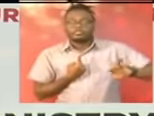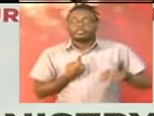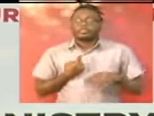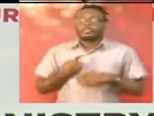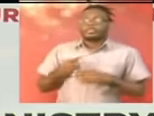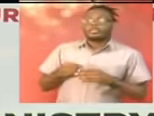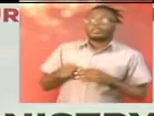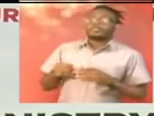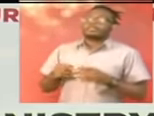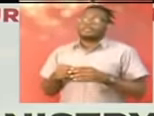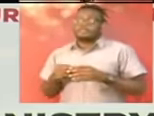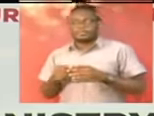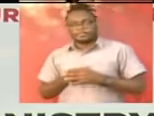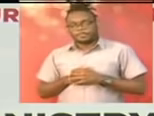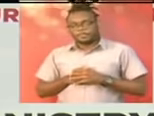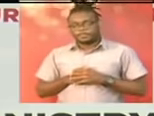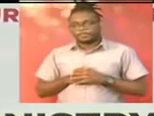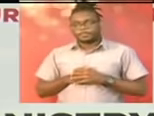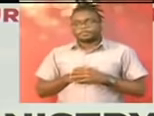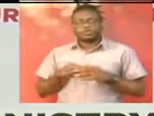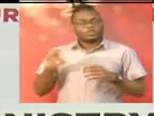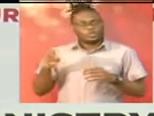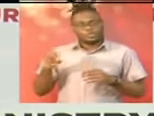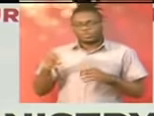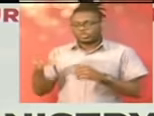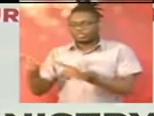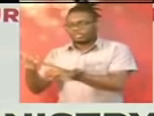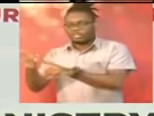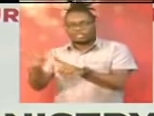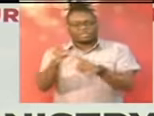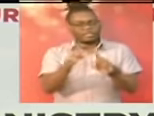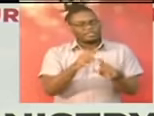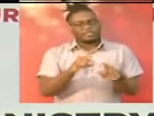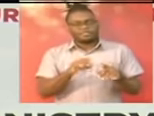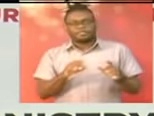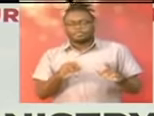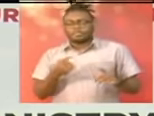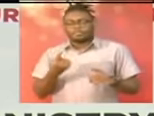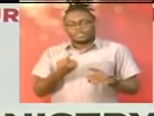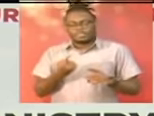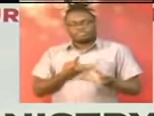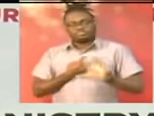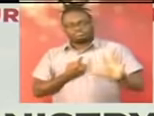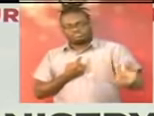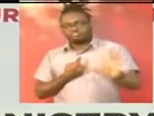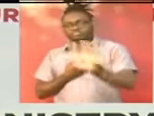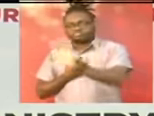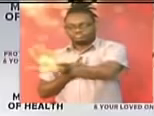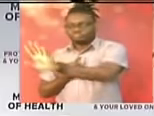spread was yet another area, another scenario in which people over 60 were becoming infected.